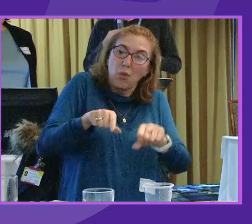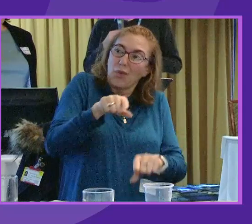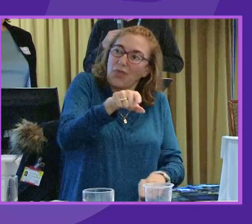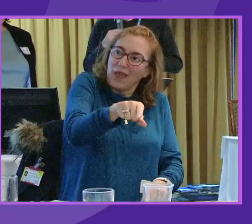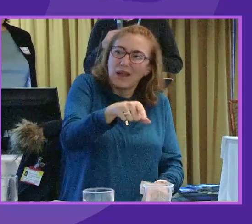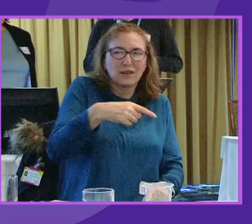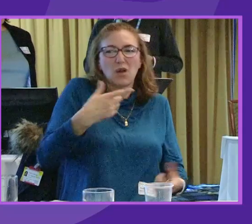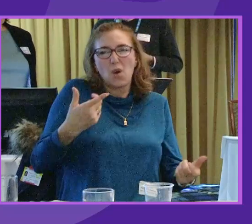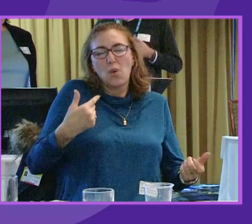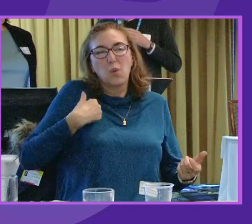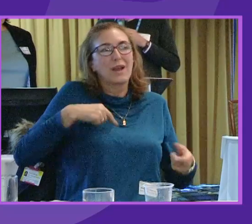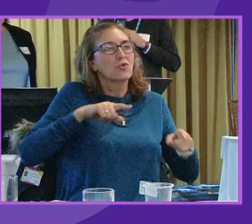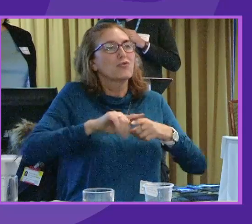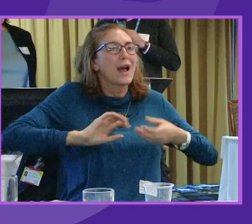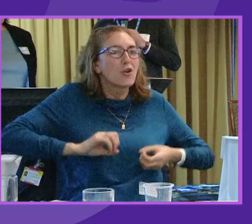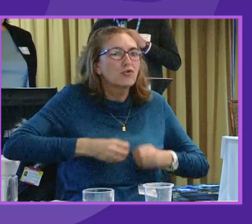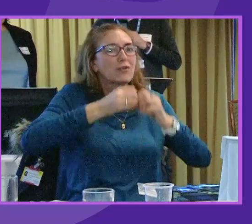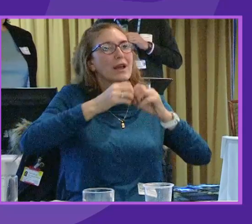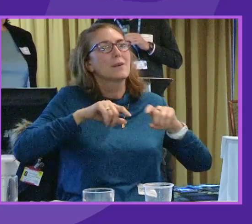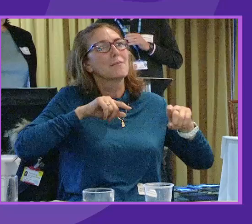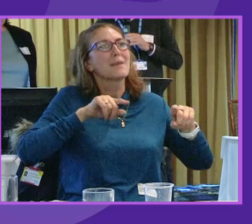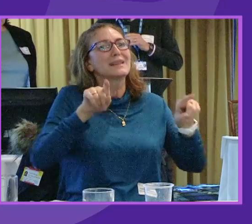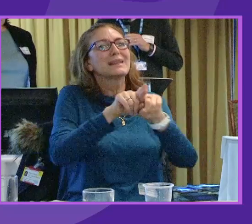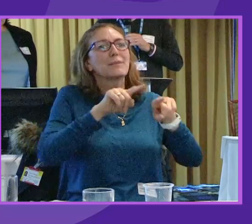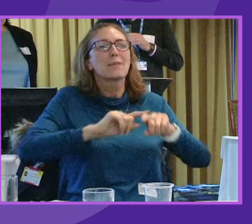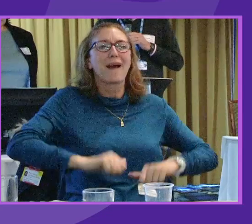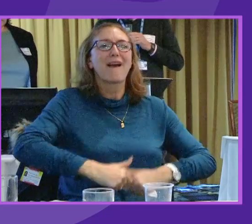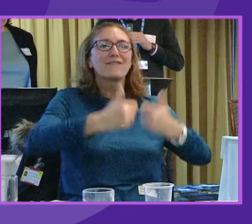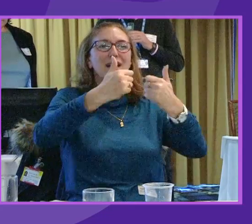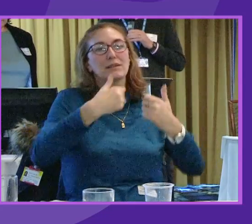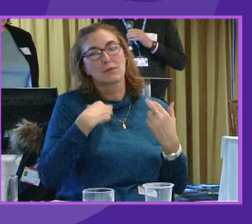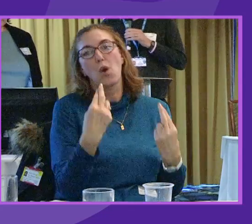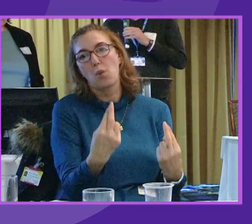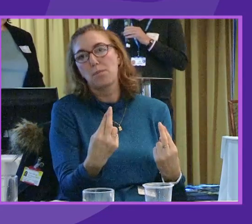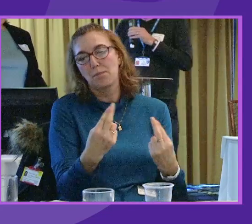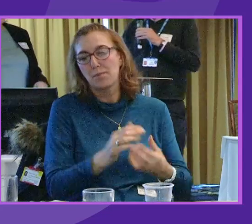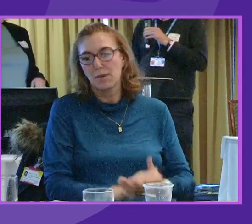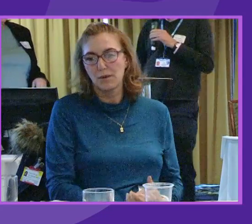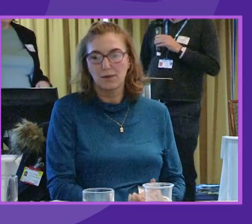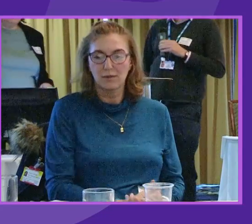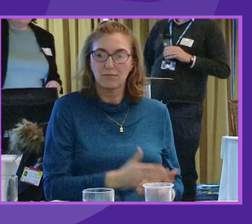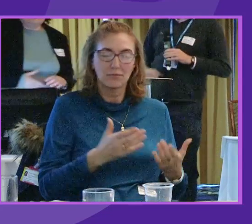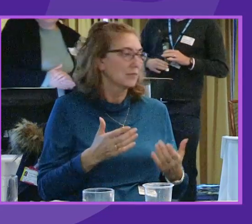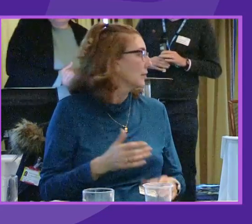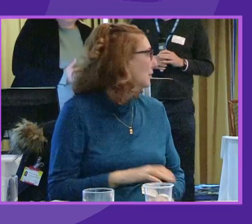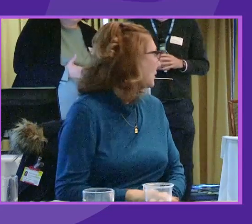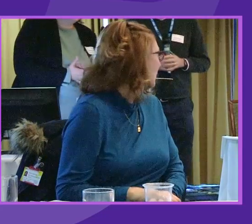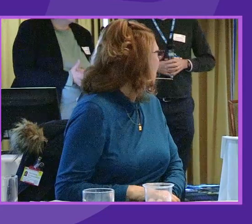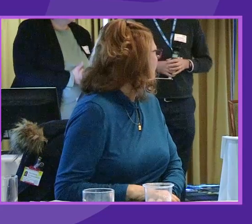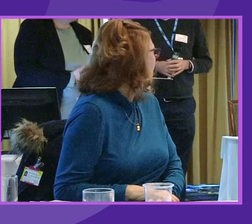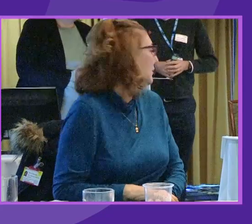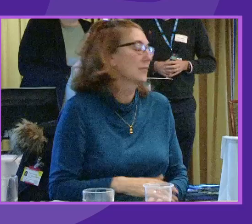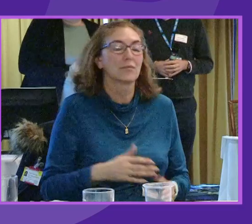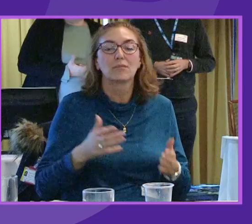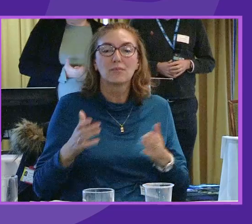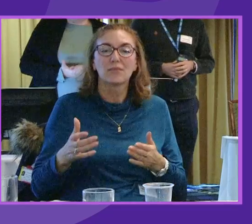how we address that, and hopefully we can be as creative and as effective in doing that. So I don't know if